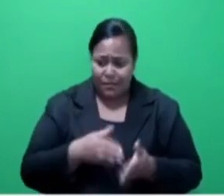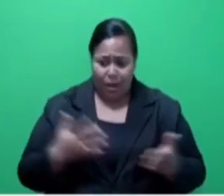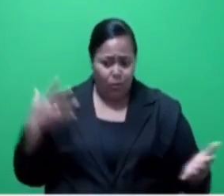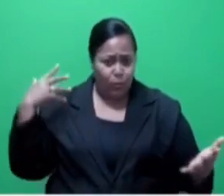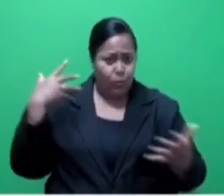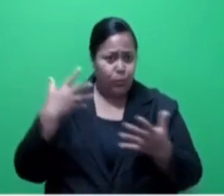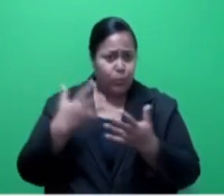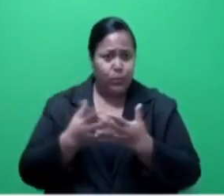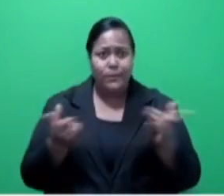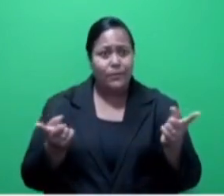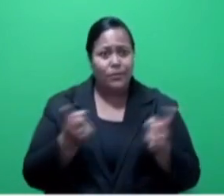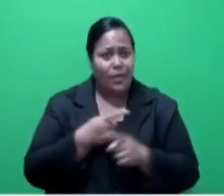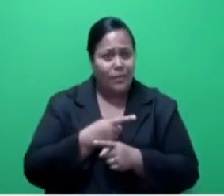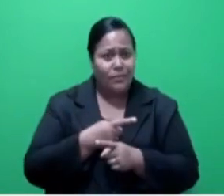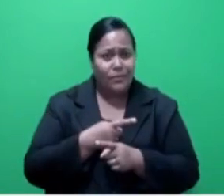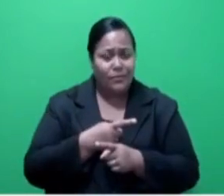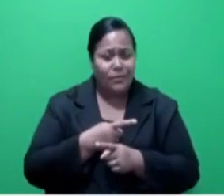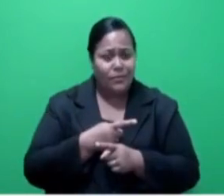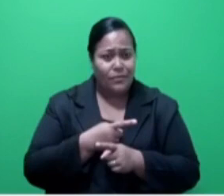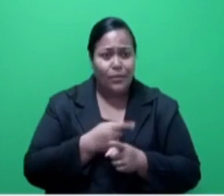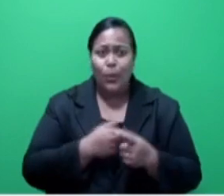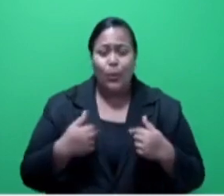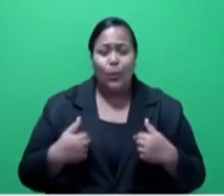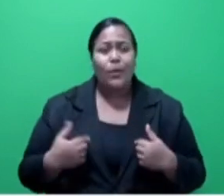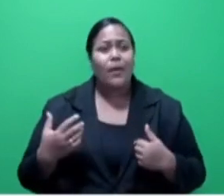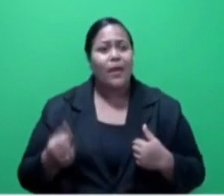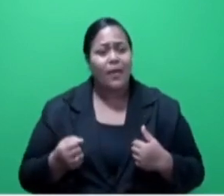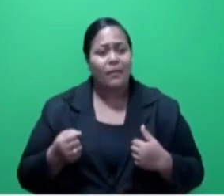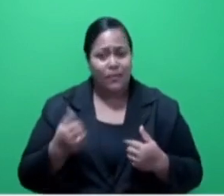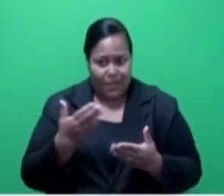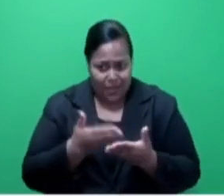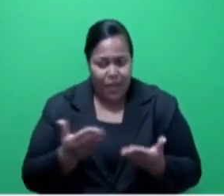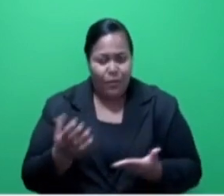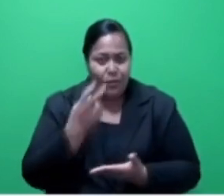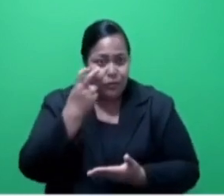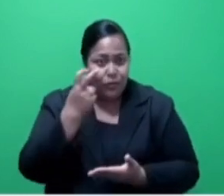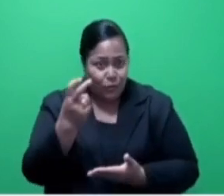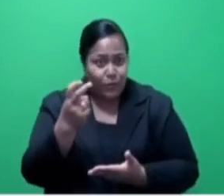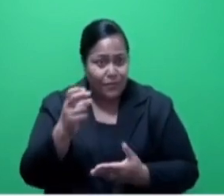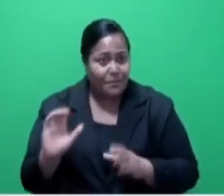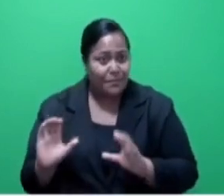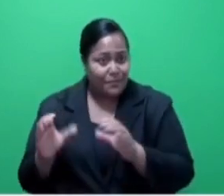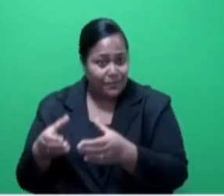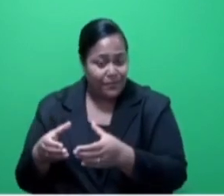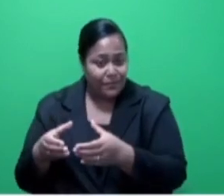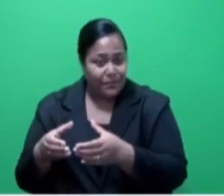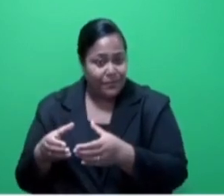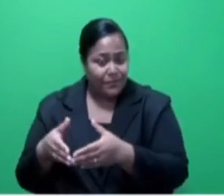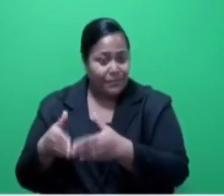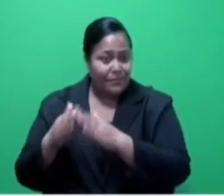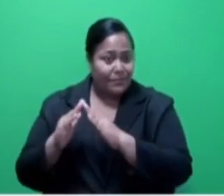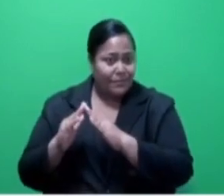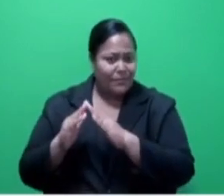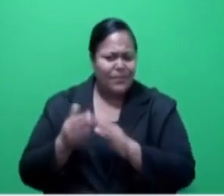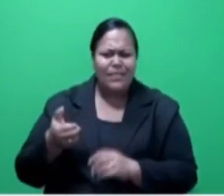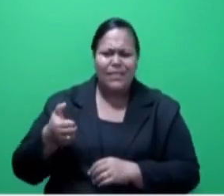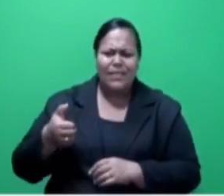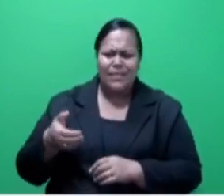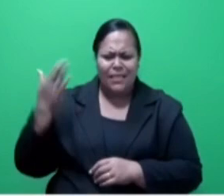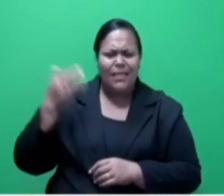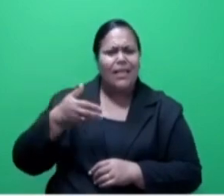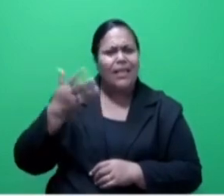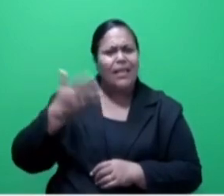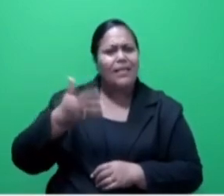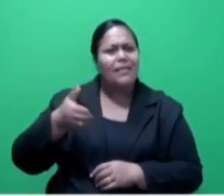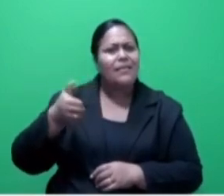then. We had a nascent tourism industry. Honorable Govt knows this. In the 60s, we only had about 2 or 3 major